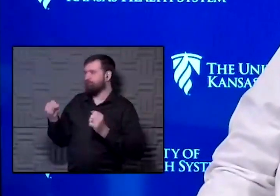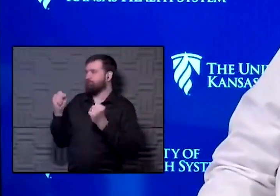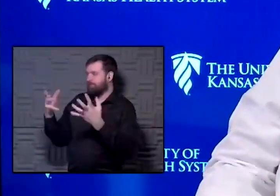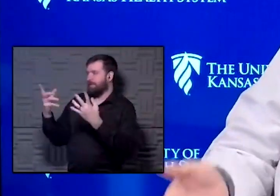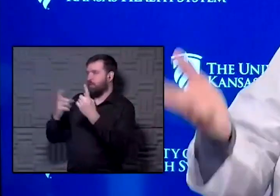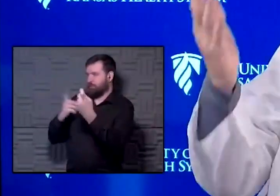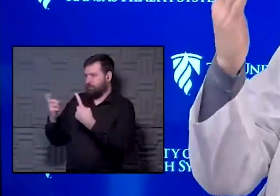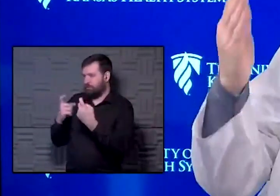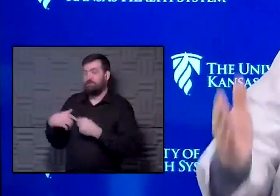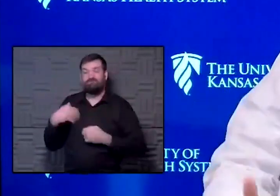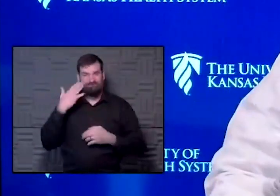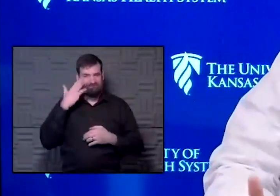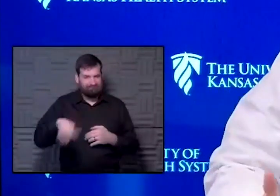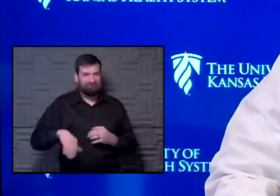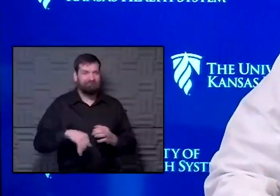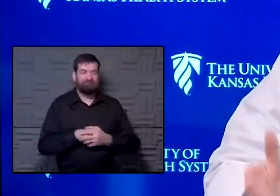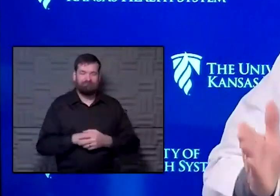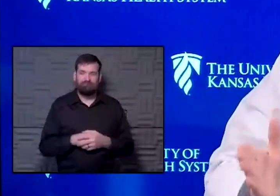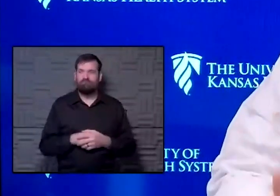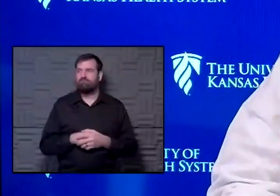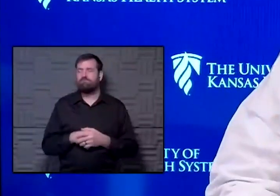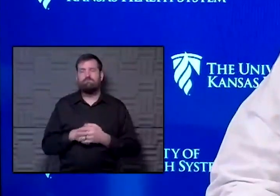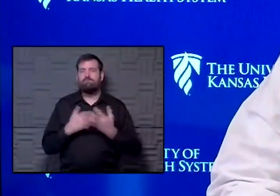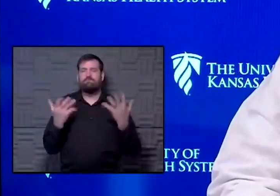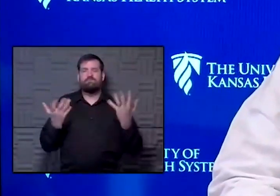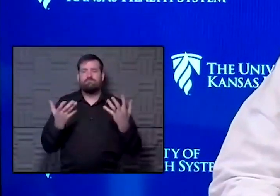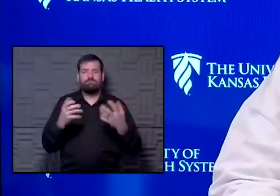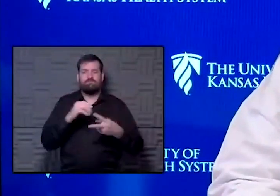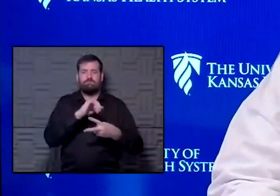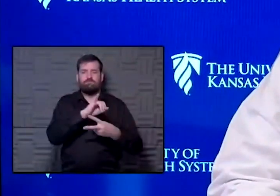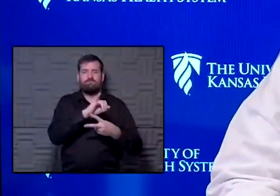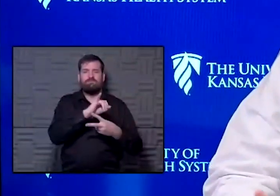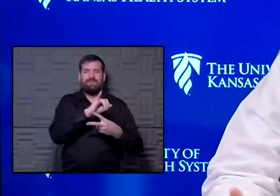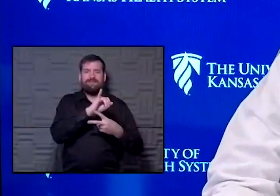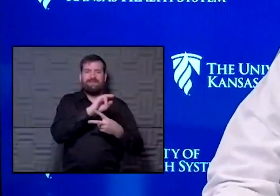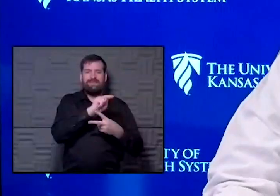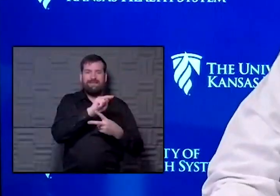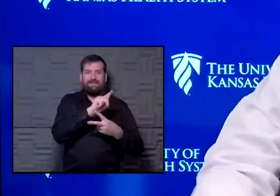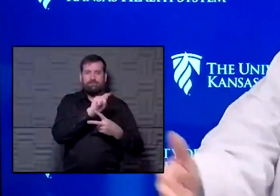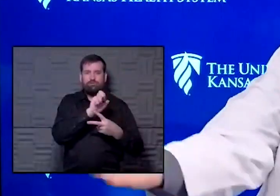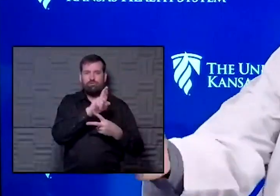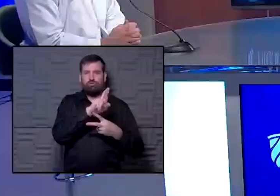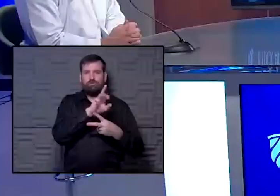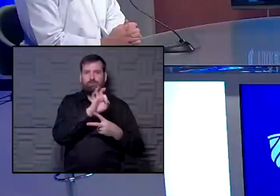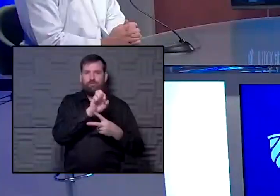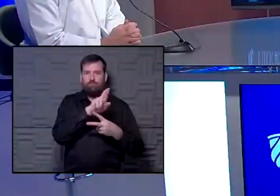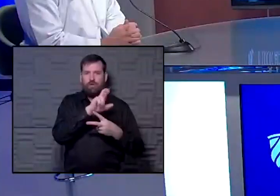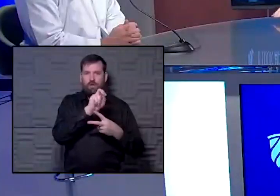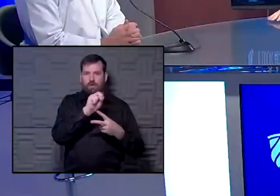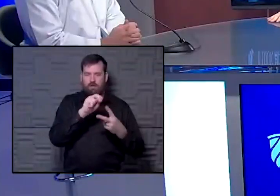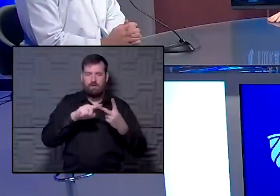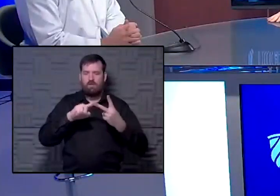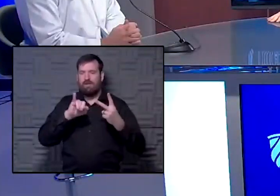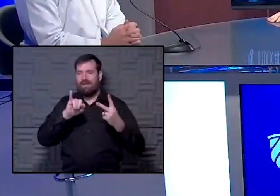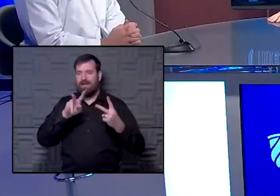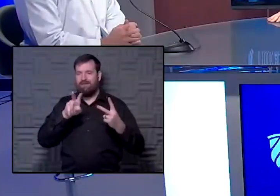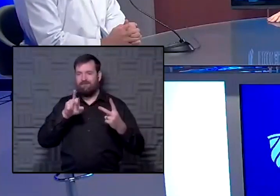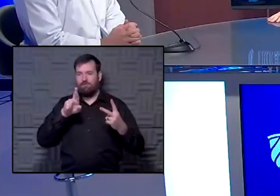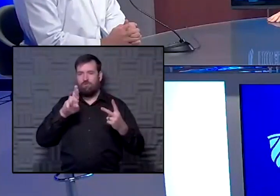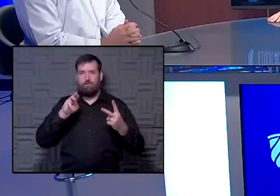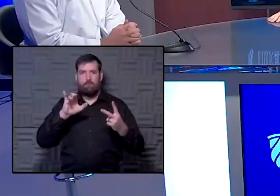questions about that. I know. Ivermectin. So tell me about how does interferon differ from ivermectin? You two, one of you picked